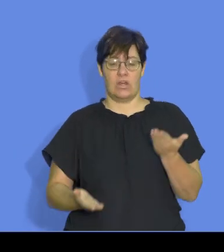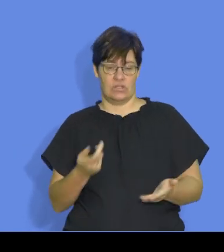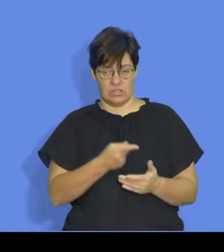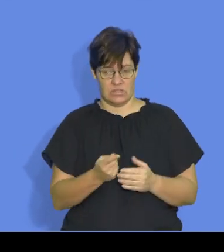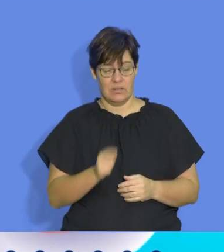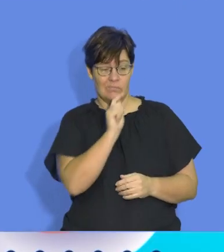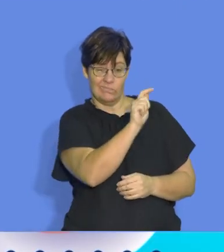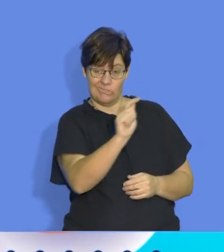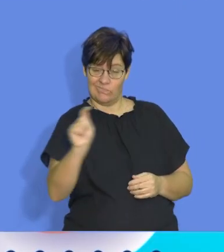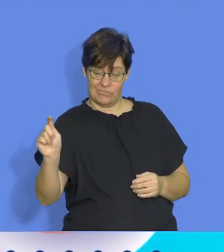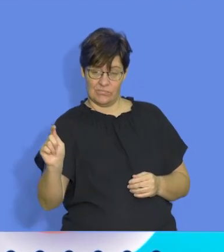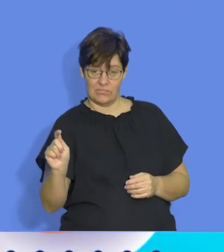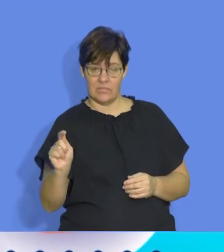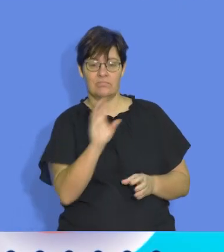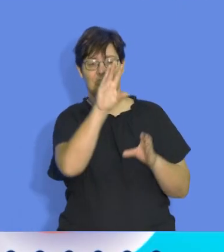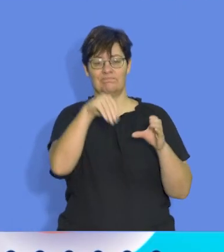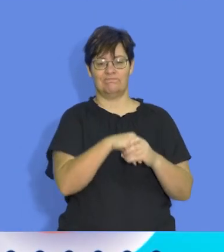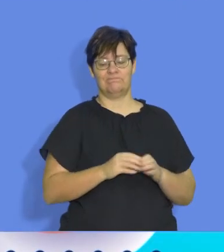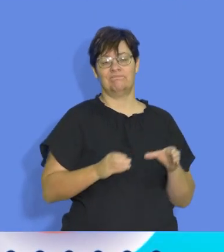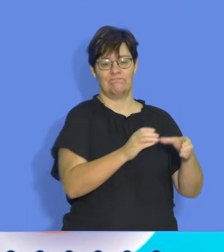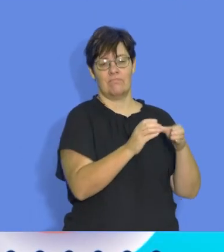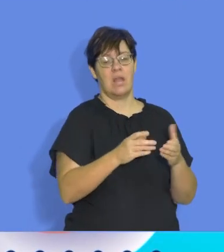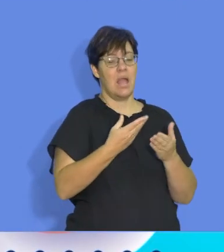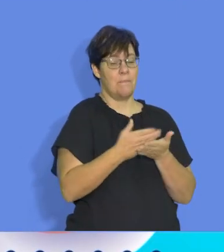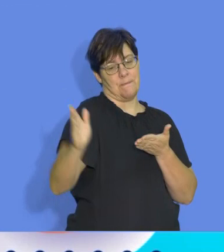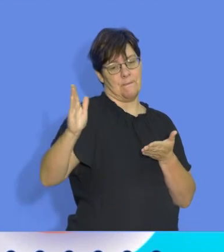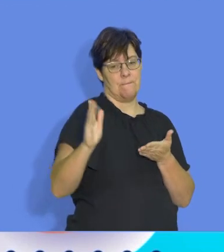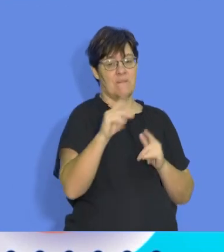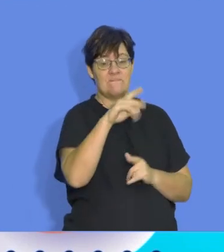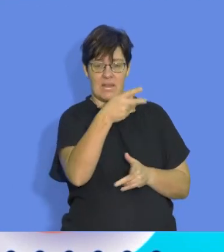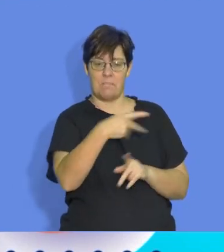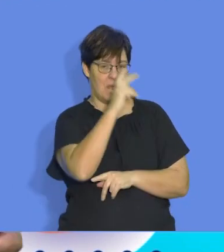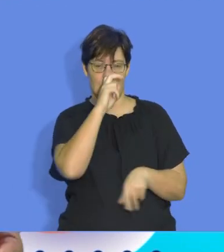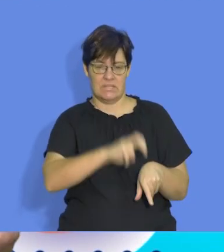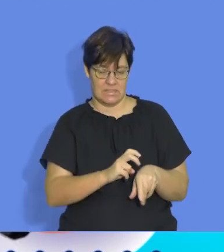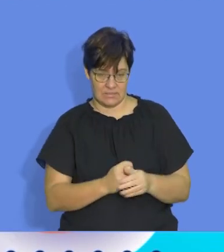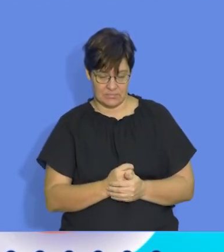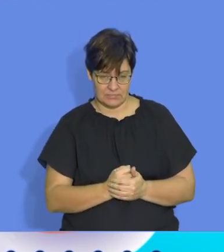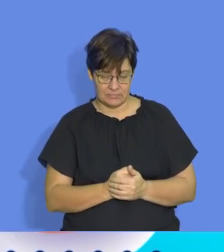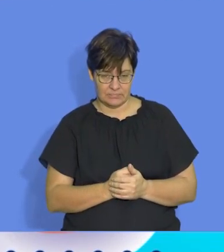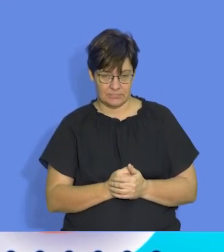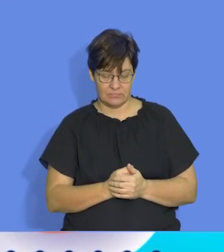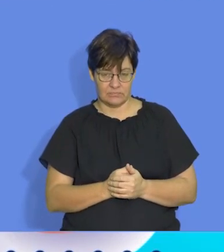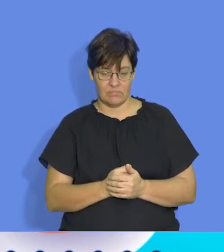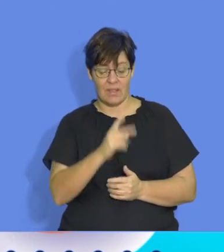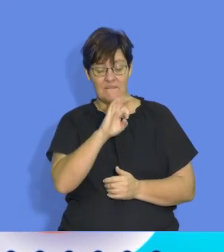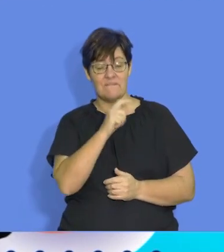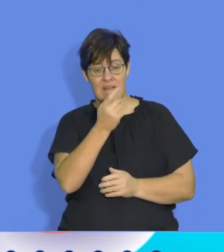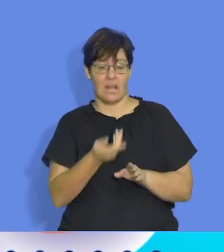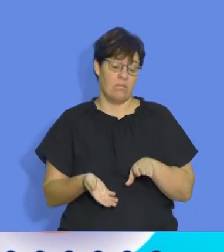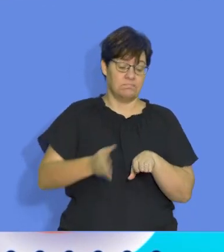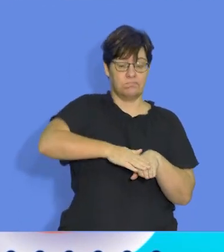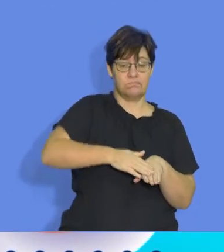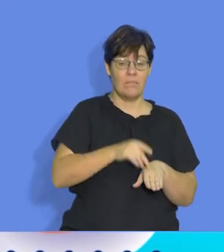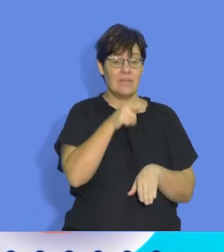of these fall within the category of VAT exempt. That means there's no VAT that's